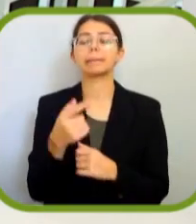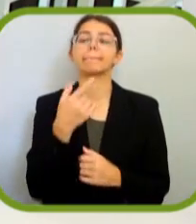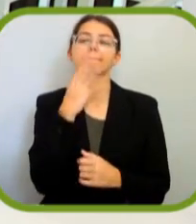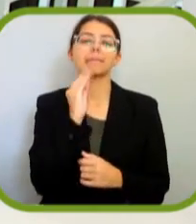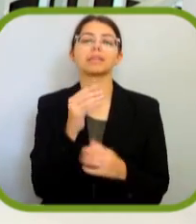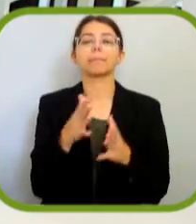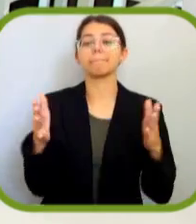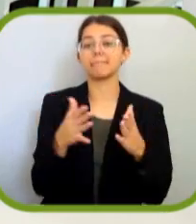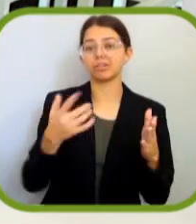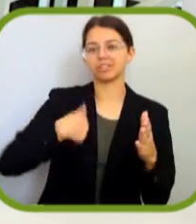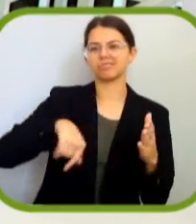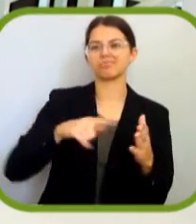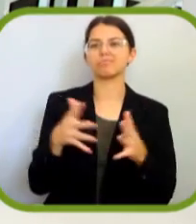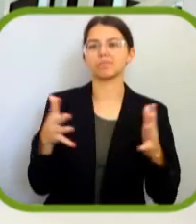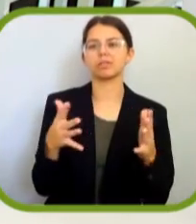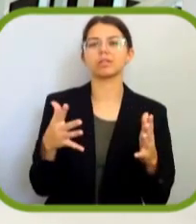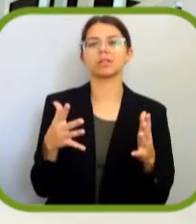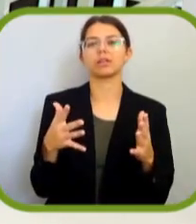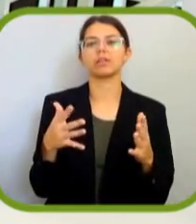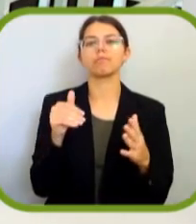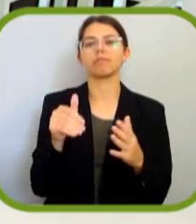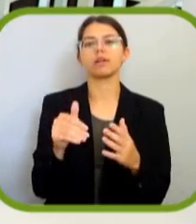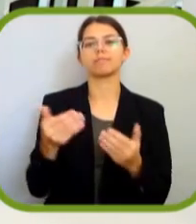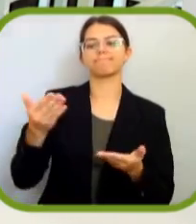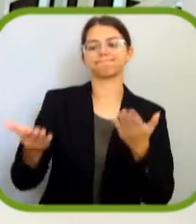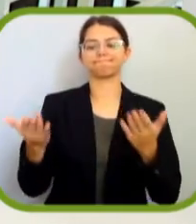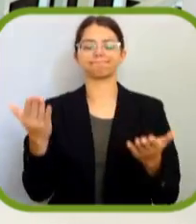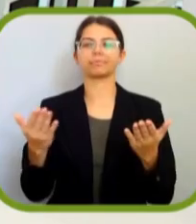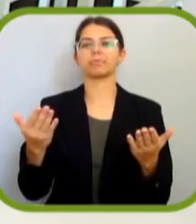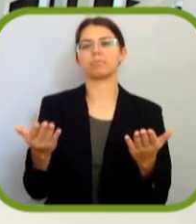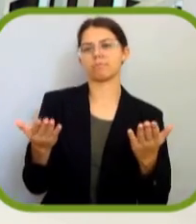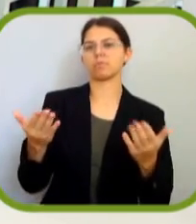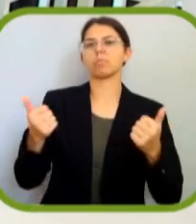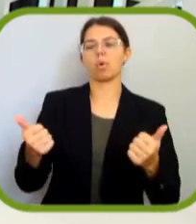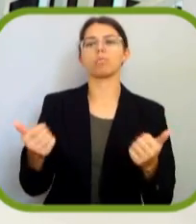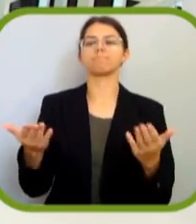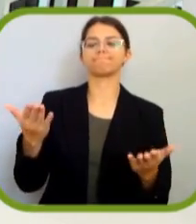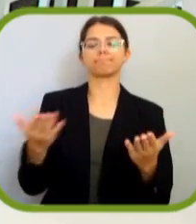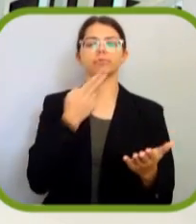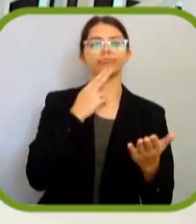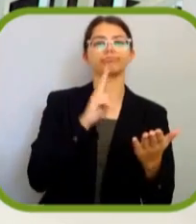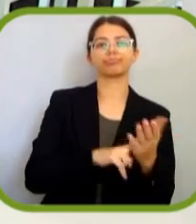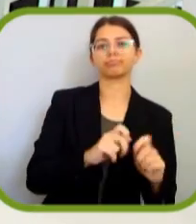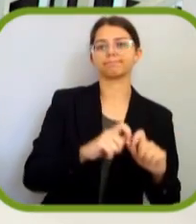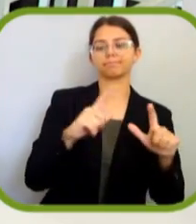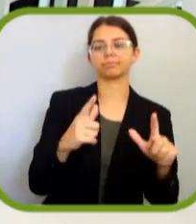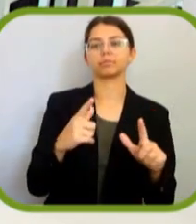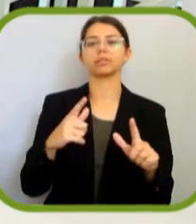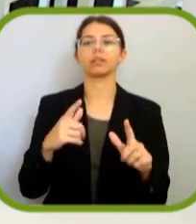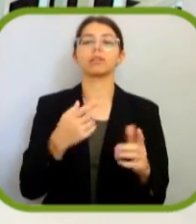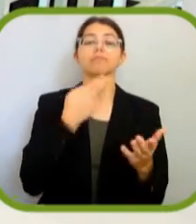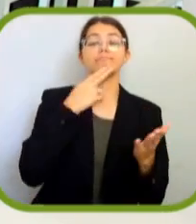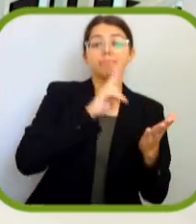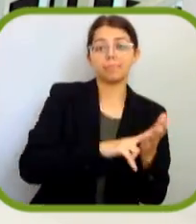the majority of us, though, I think we will have a good balance between a metaverse augmented reality and a